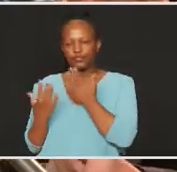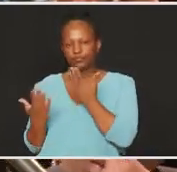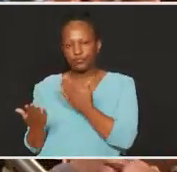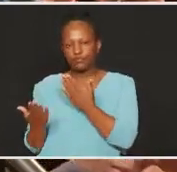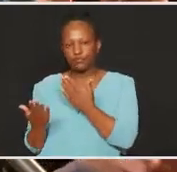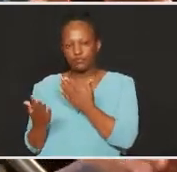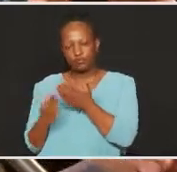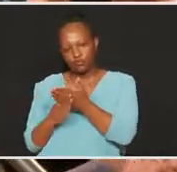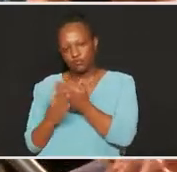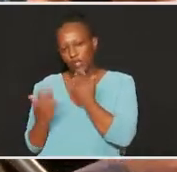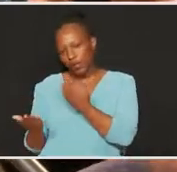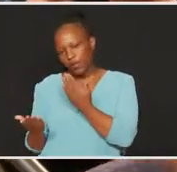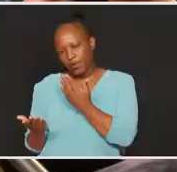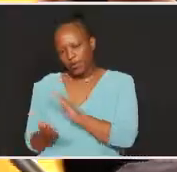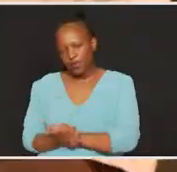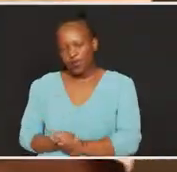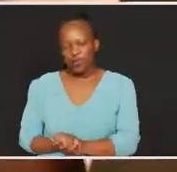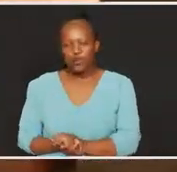thank you